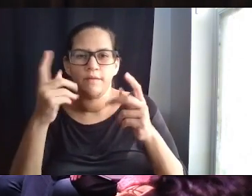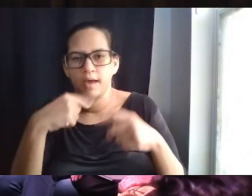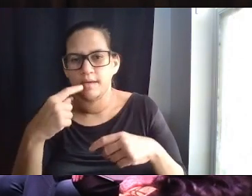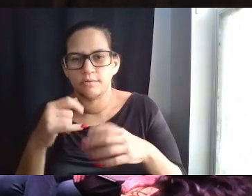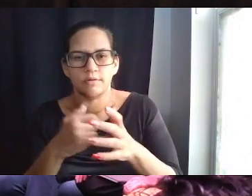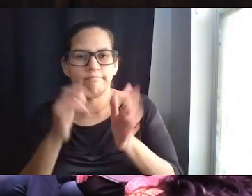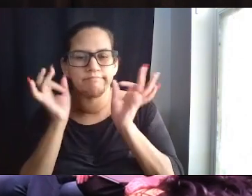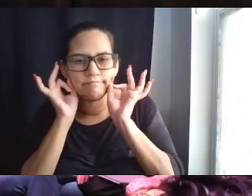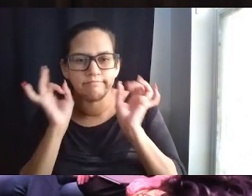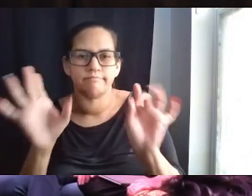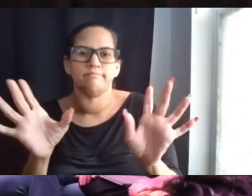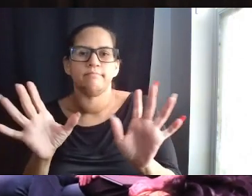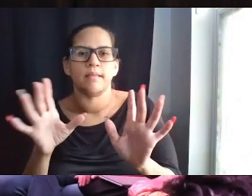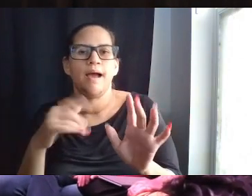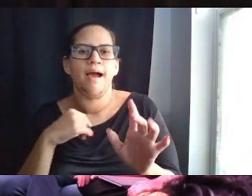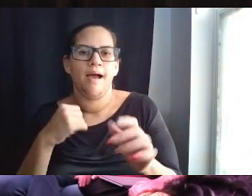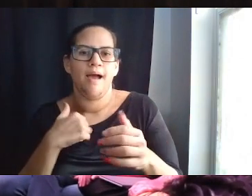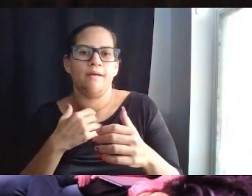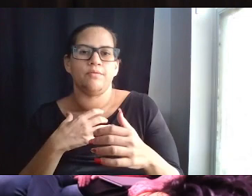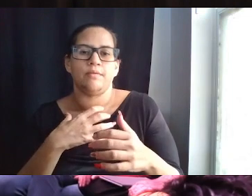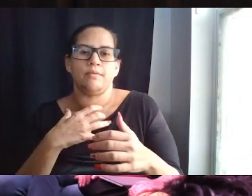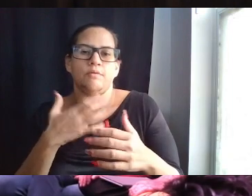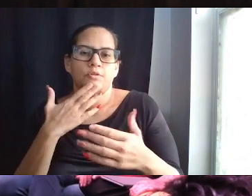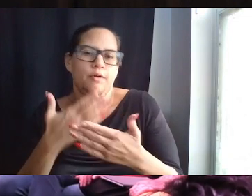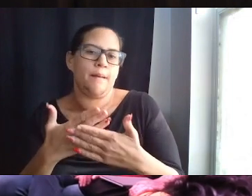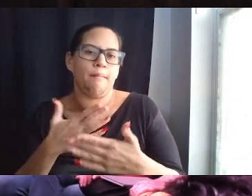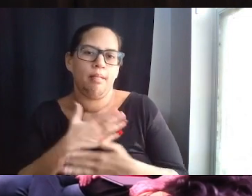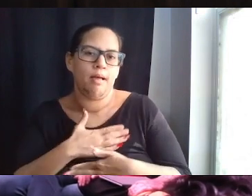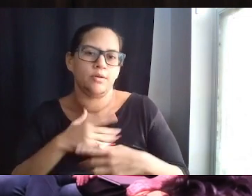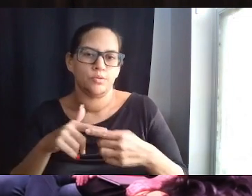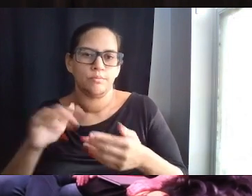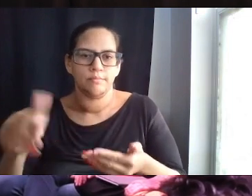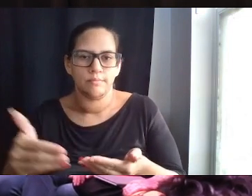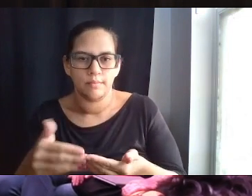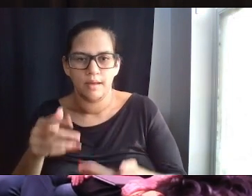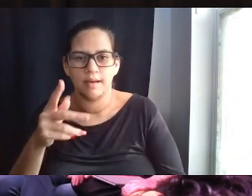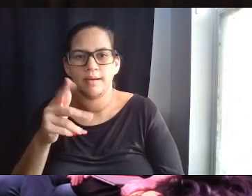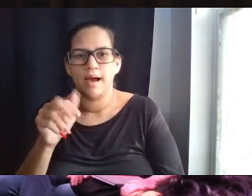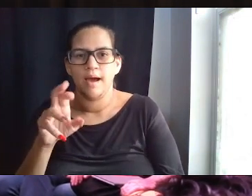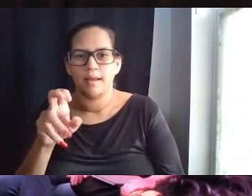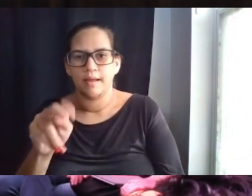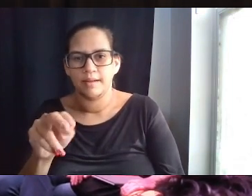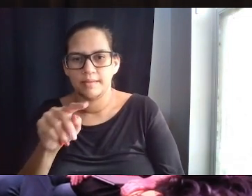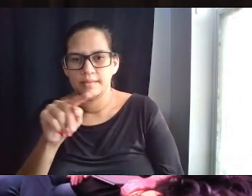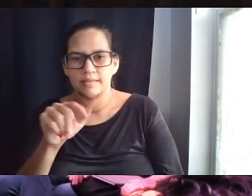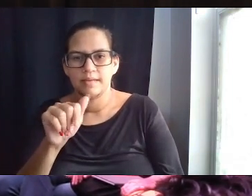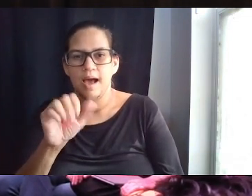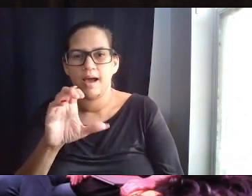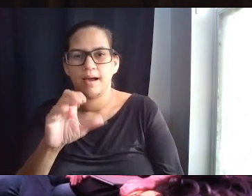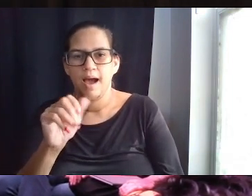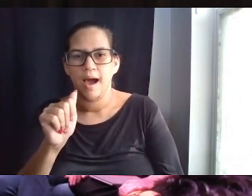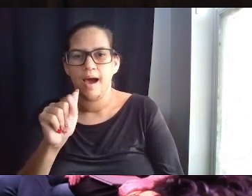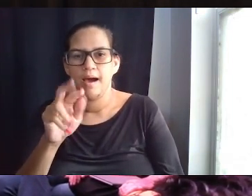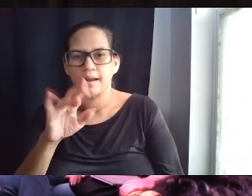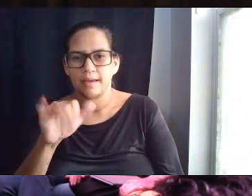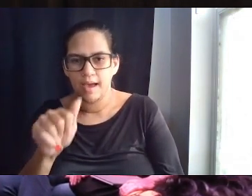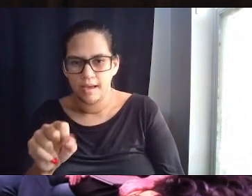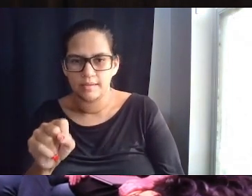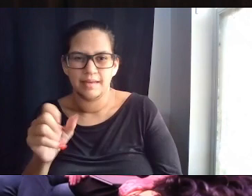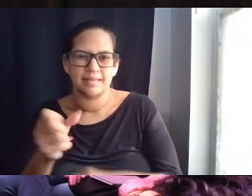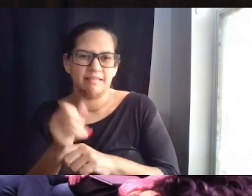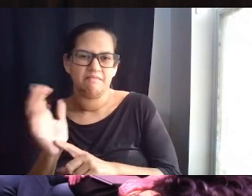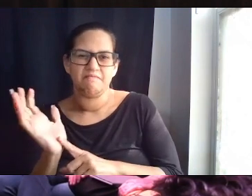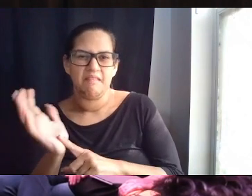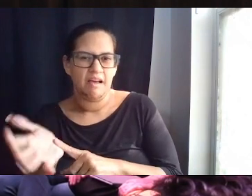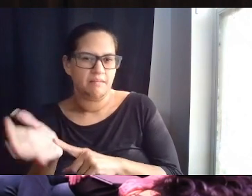have the great pleasure to introduce Karen Zacarías. I'm going to read for about 5 minutes. I've timed it. It's 5 minutes. And then you'll